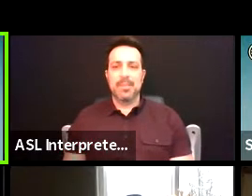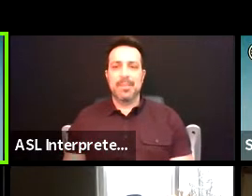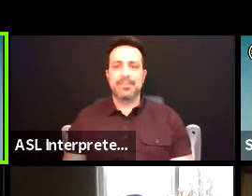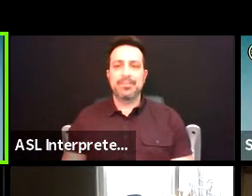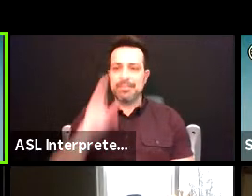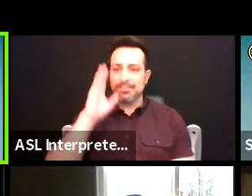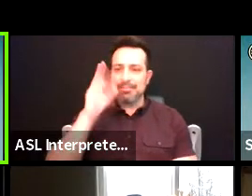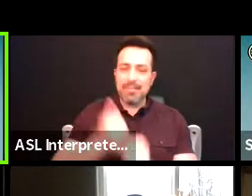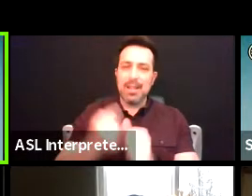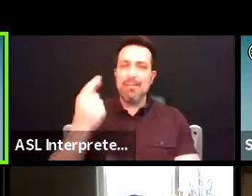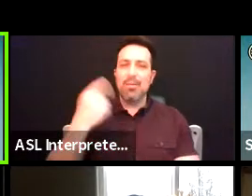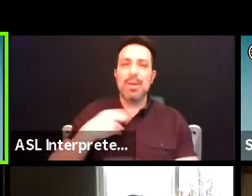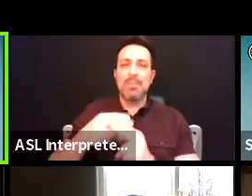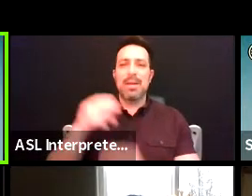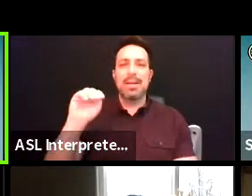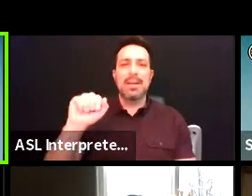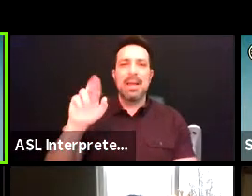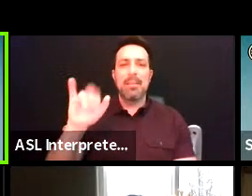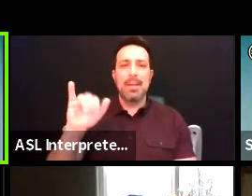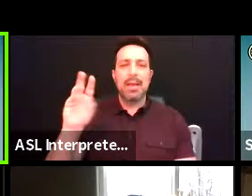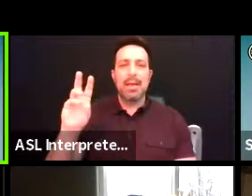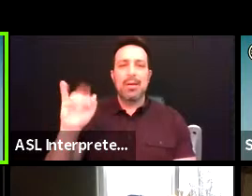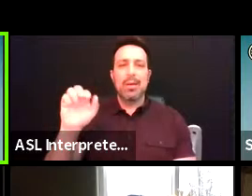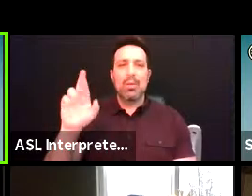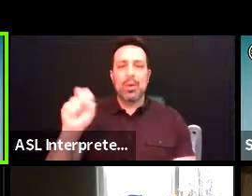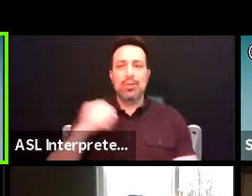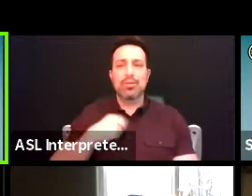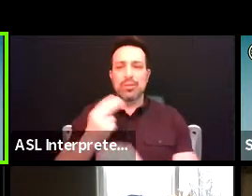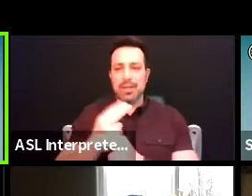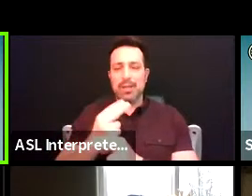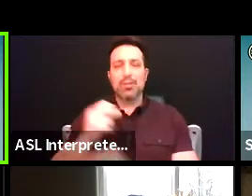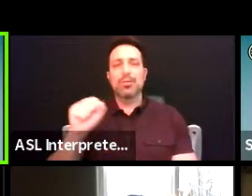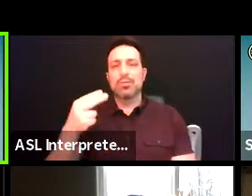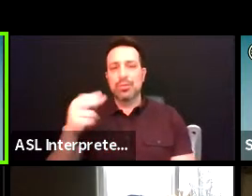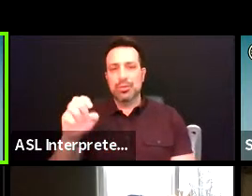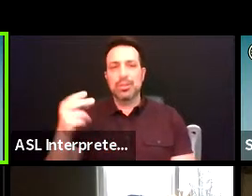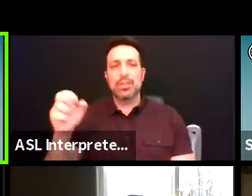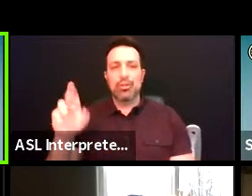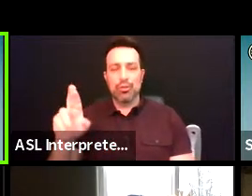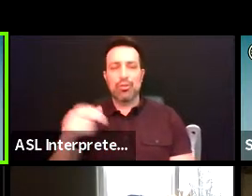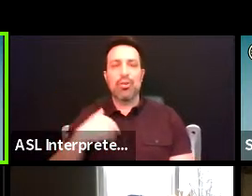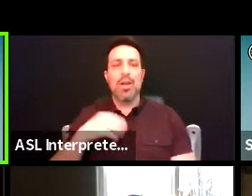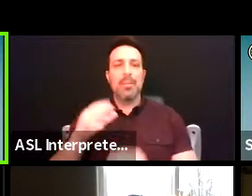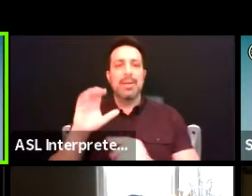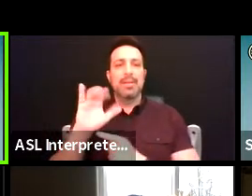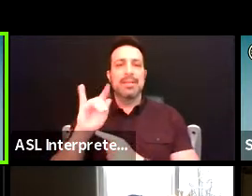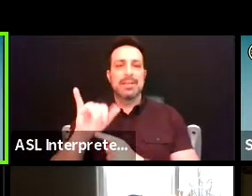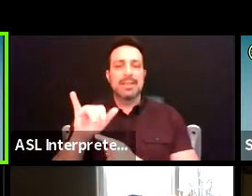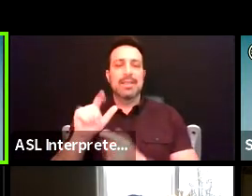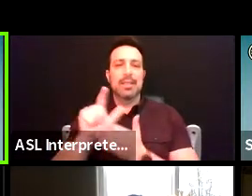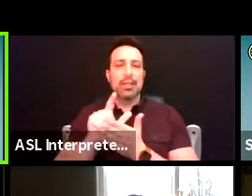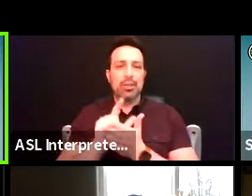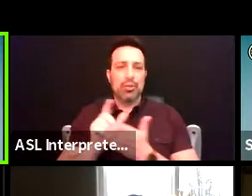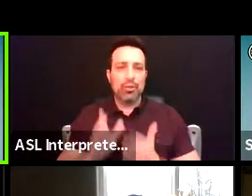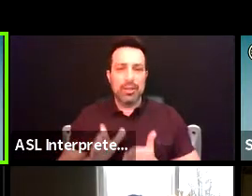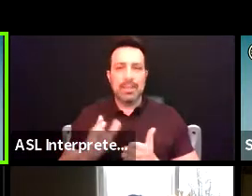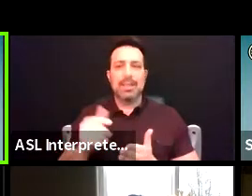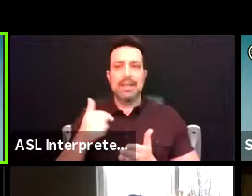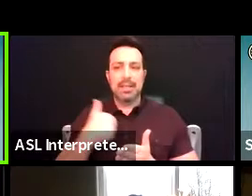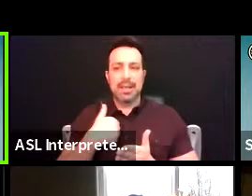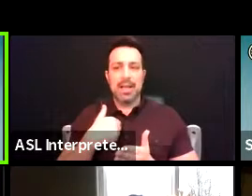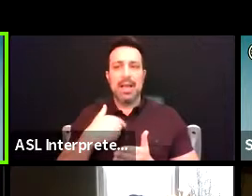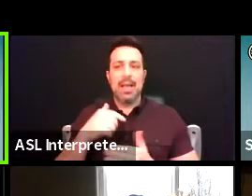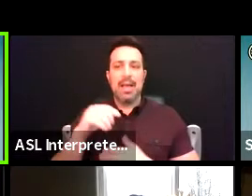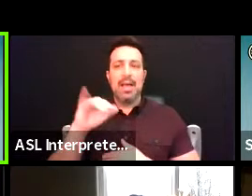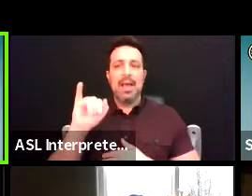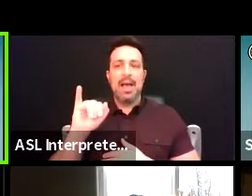Hi, everyone. My name is Mary Winters. I use she, her. I'm the city attorney, and I and